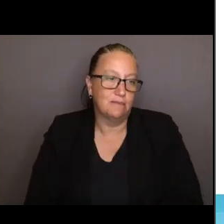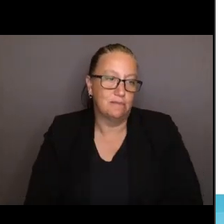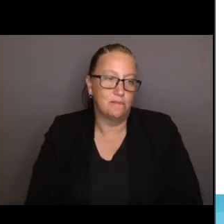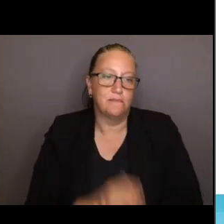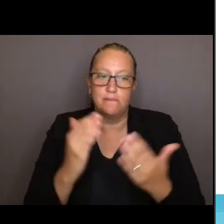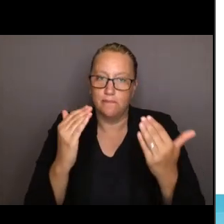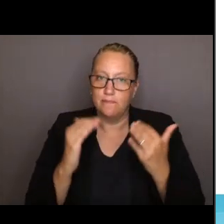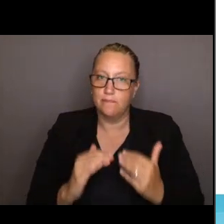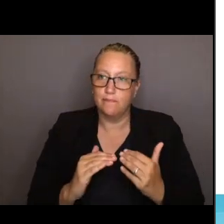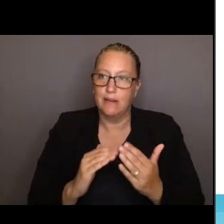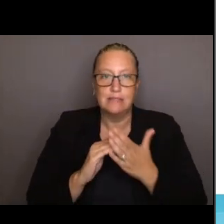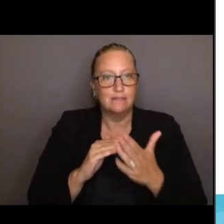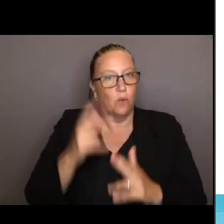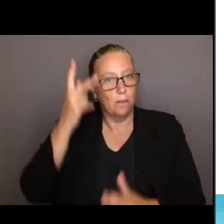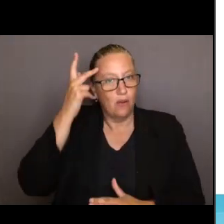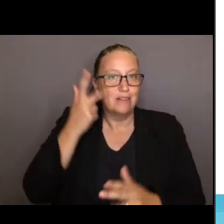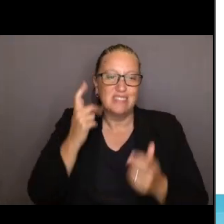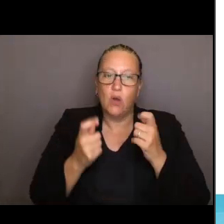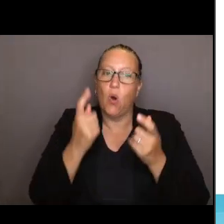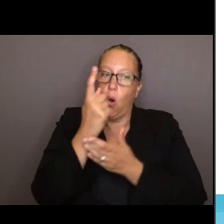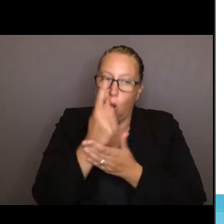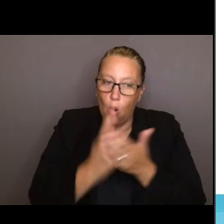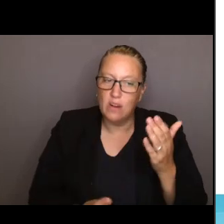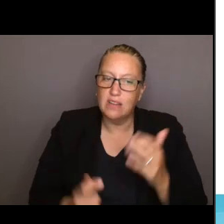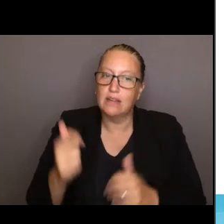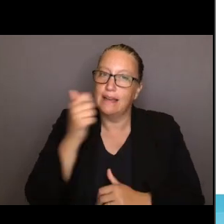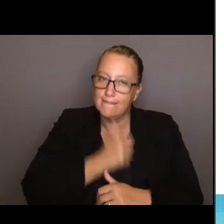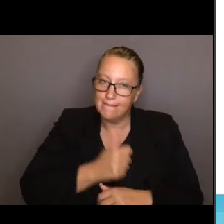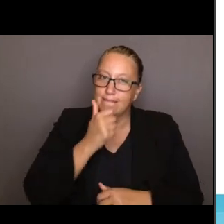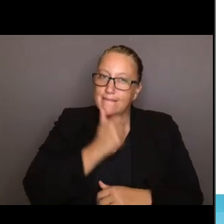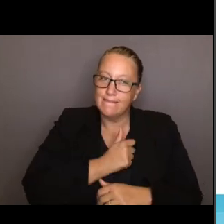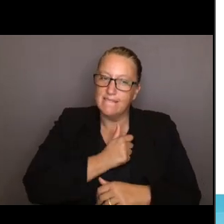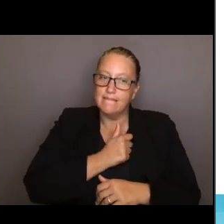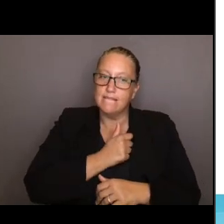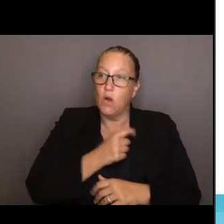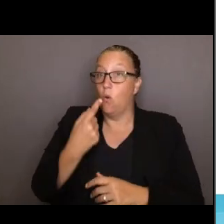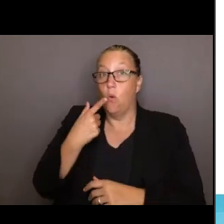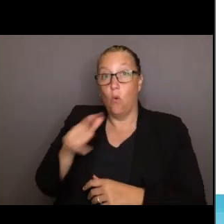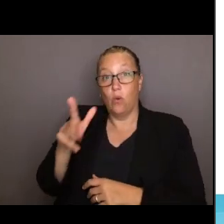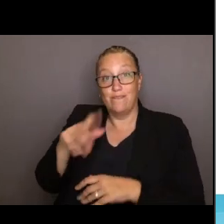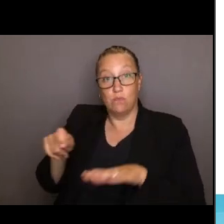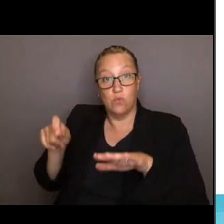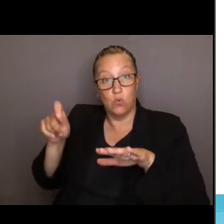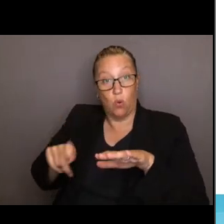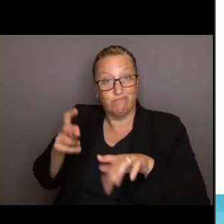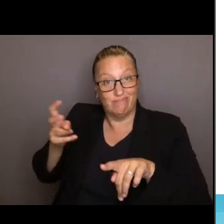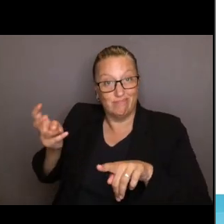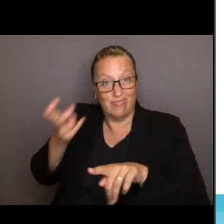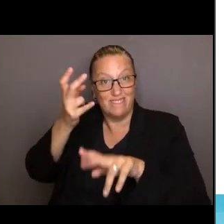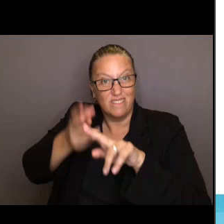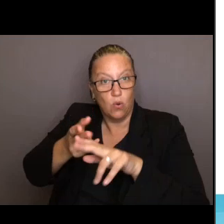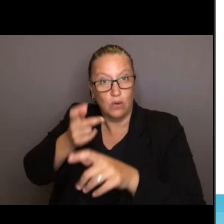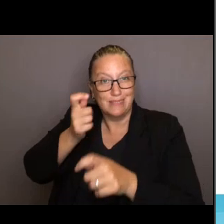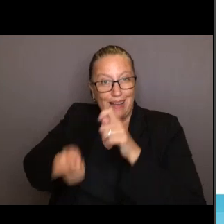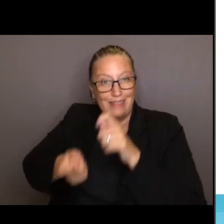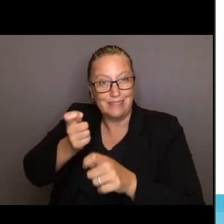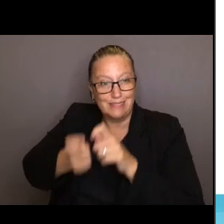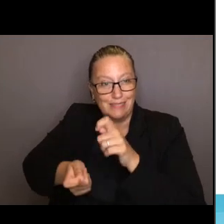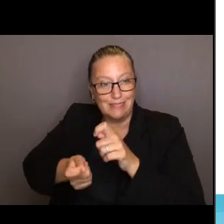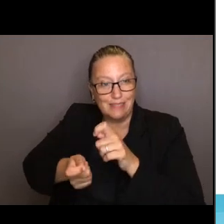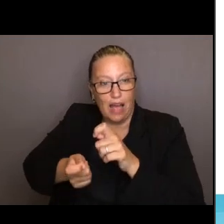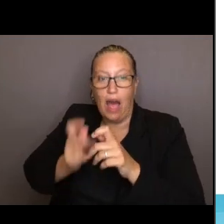for parentage testing should only be made on the condition that an order from the court seeking costs for the testing, unless the other